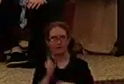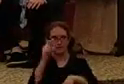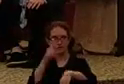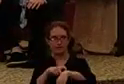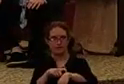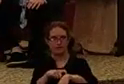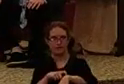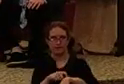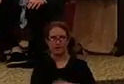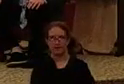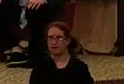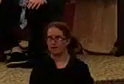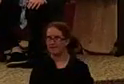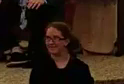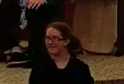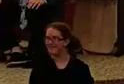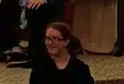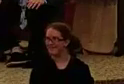time.